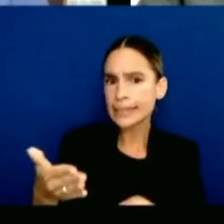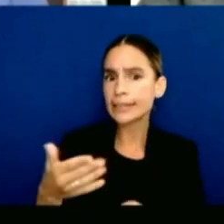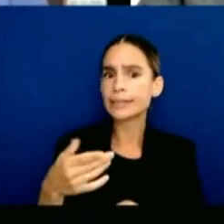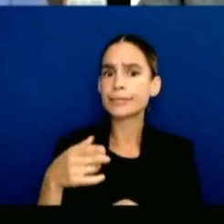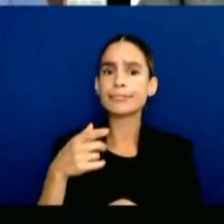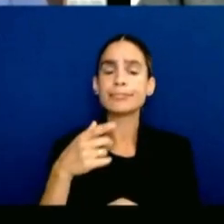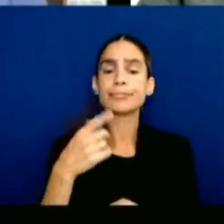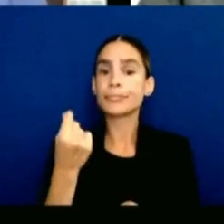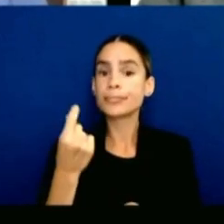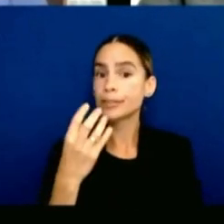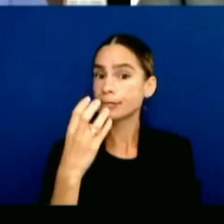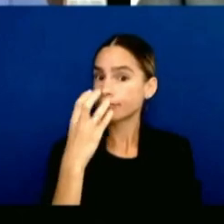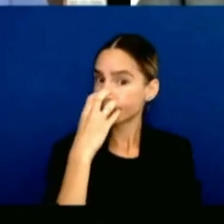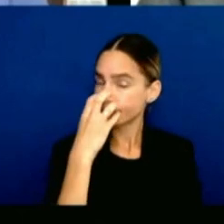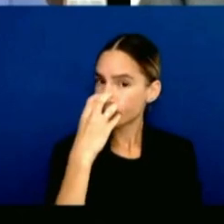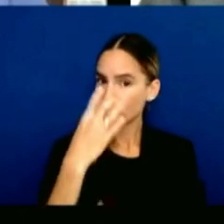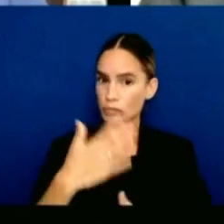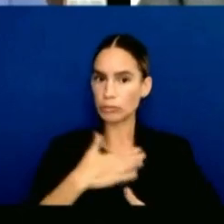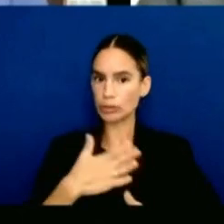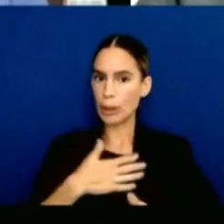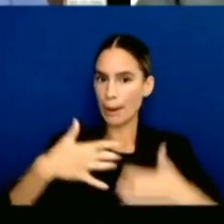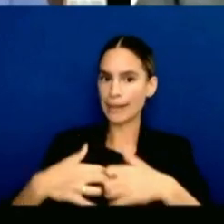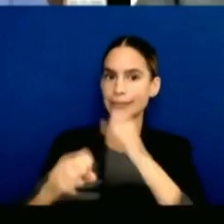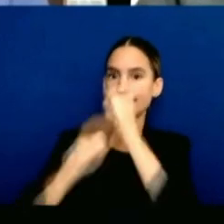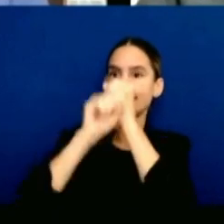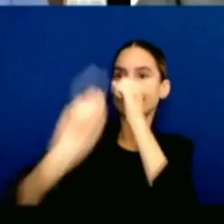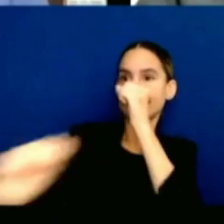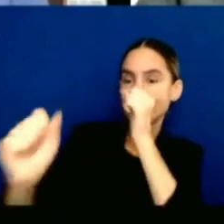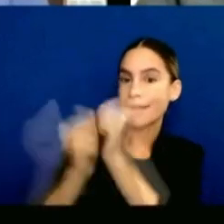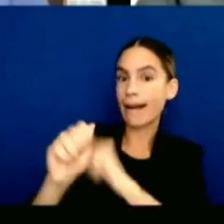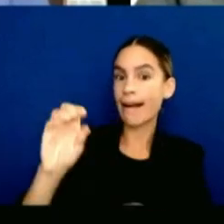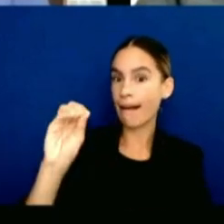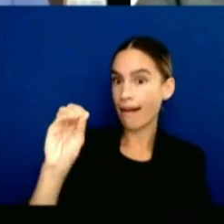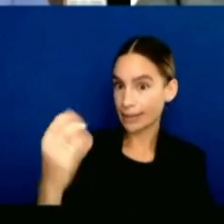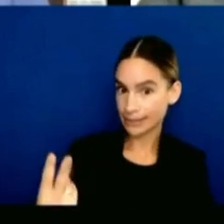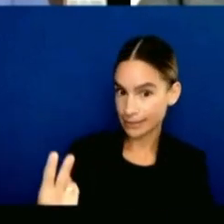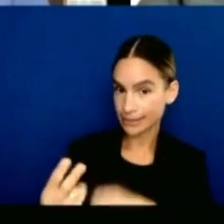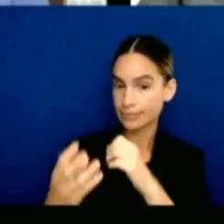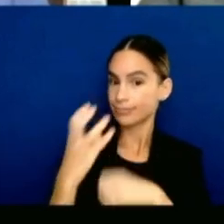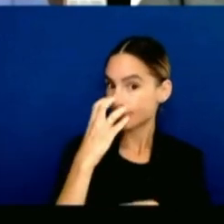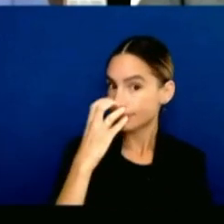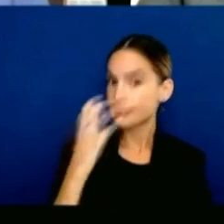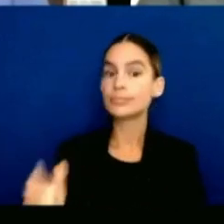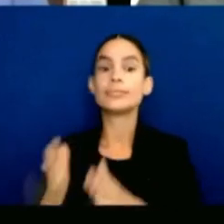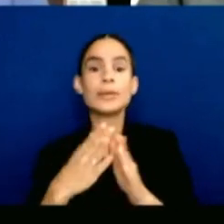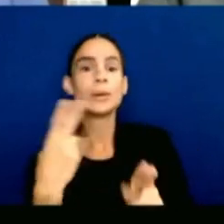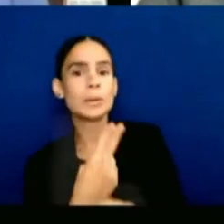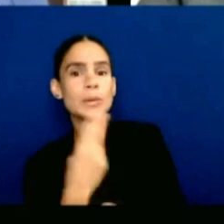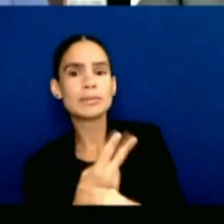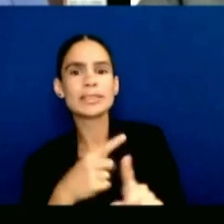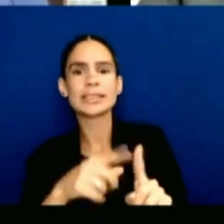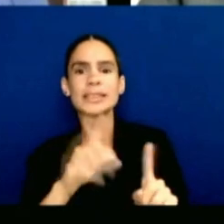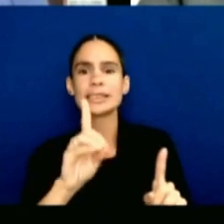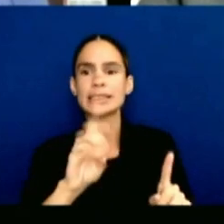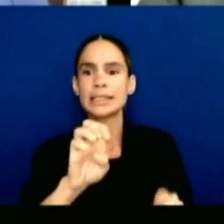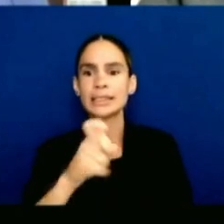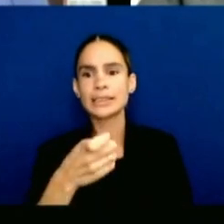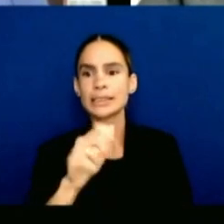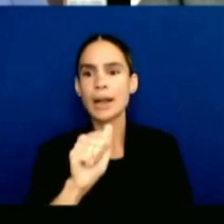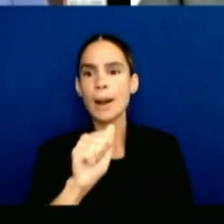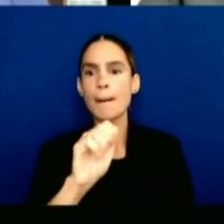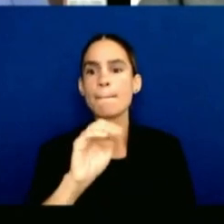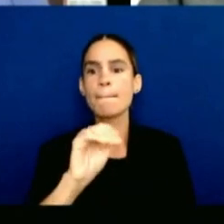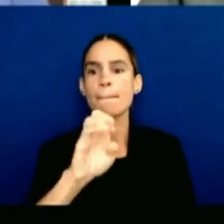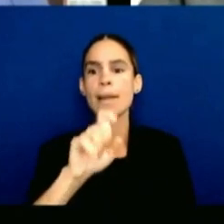who had earlier disease. And dexamethasone, which is the glucocorticoid, an anti-inflammatory, was effective